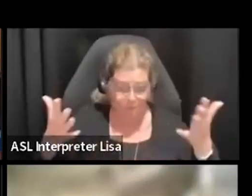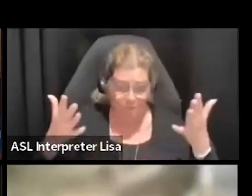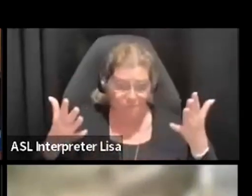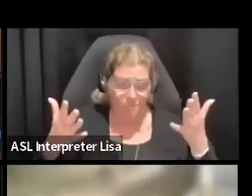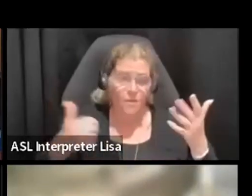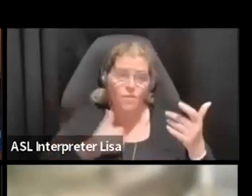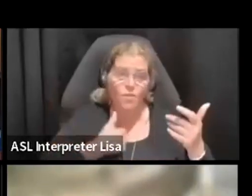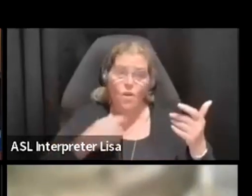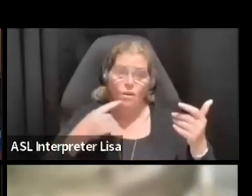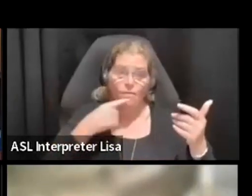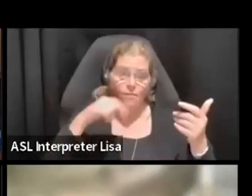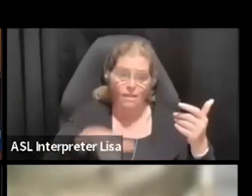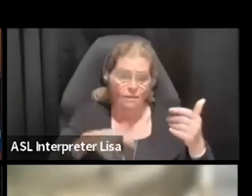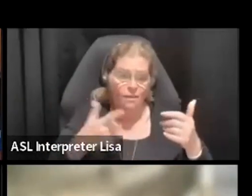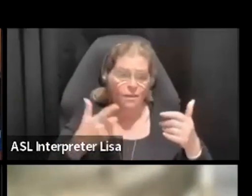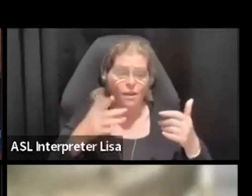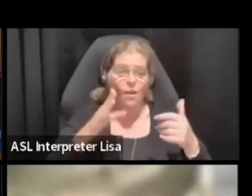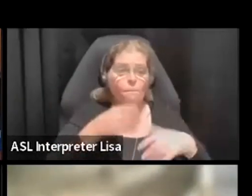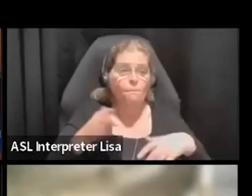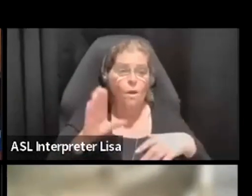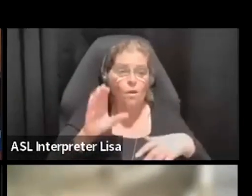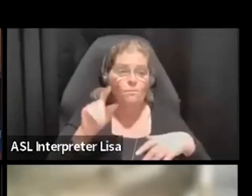this, at least in Baltimore City, it is